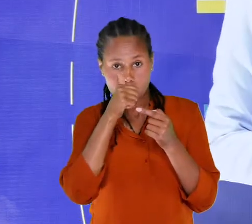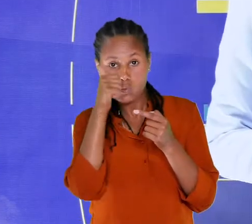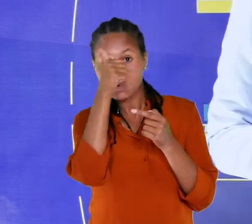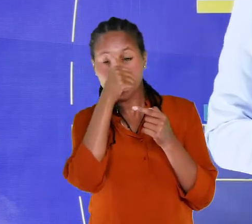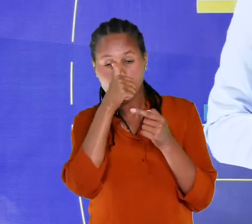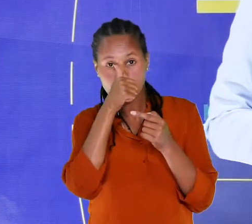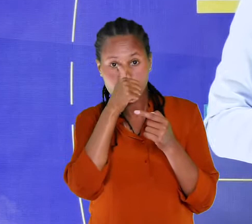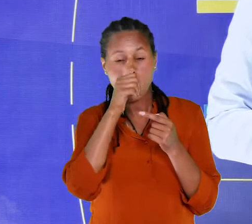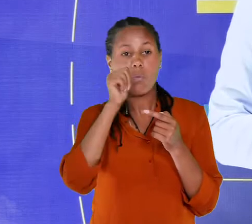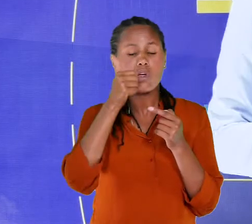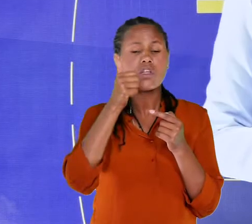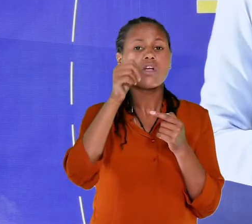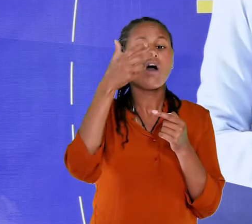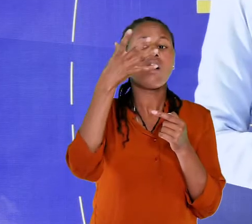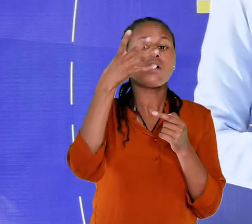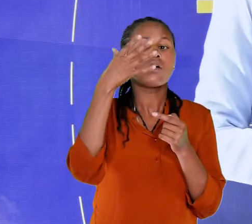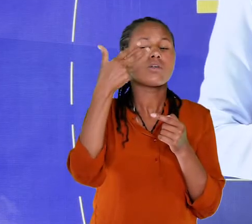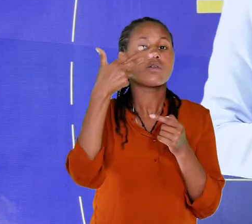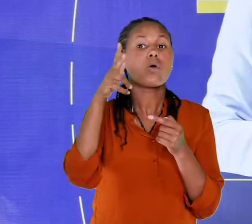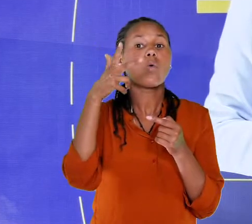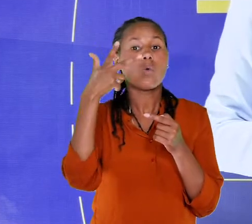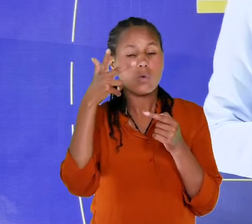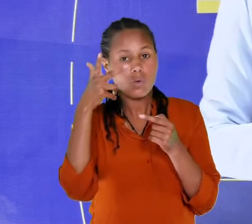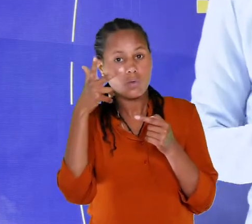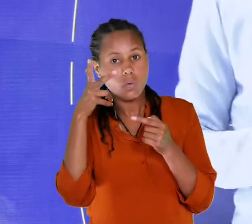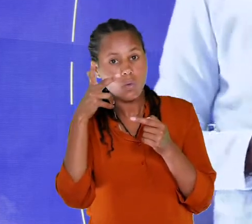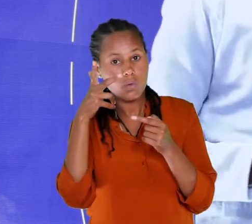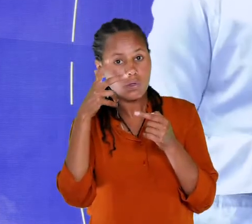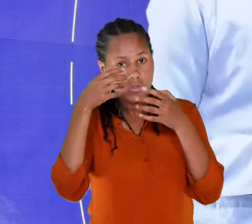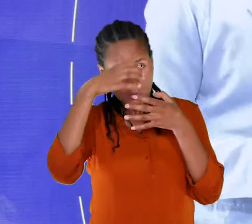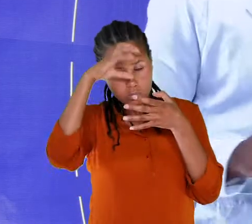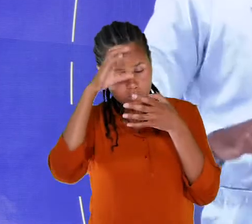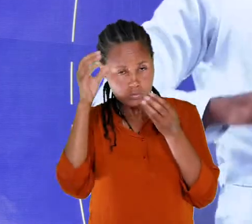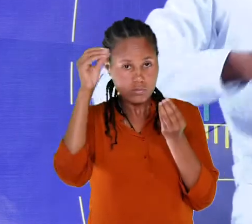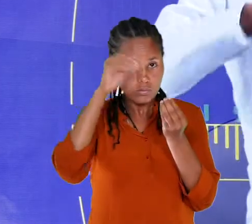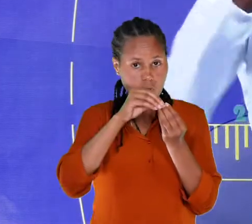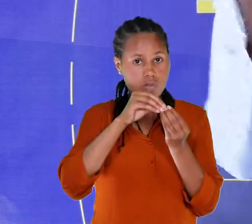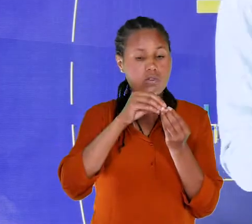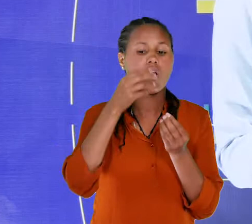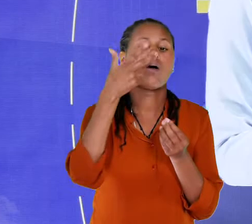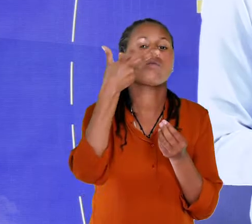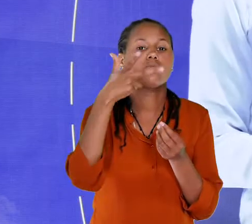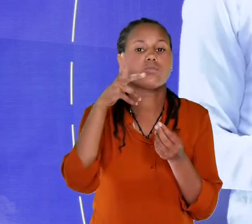including Pagume or Kame, there are 13. But